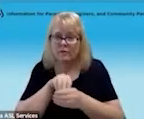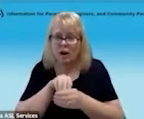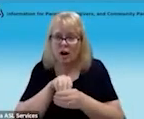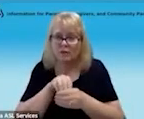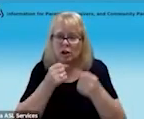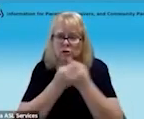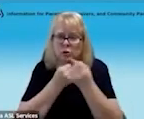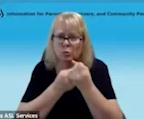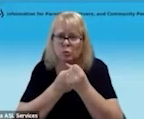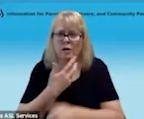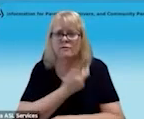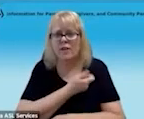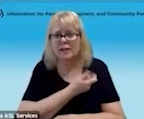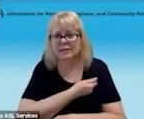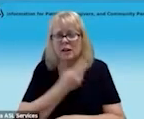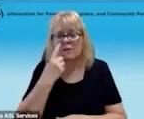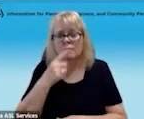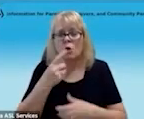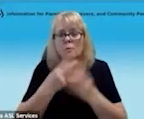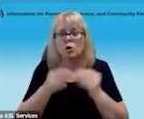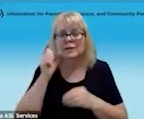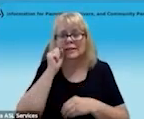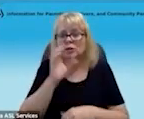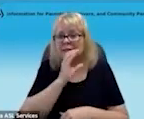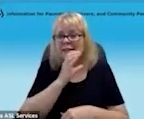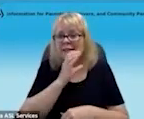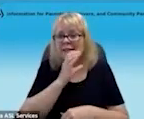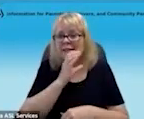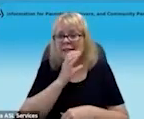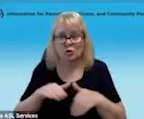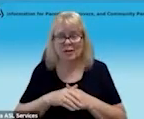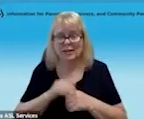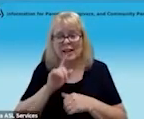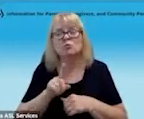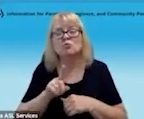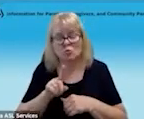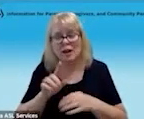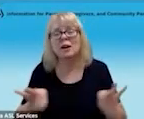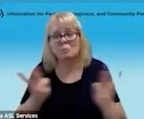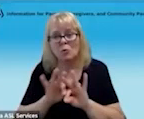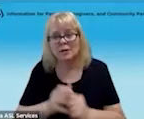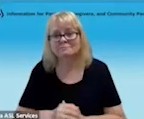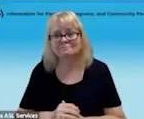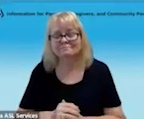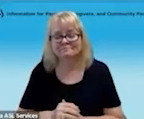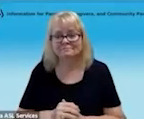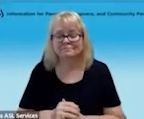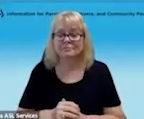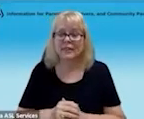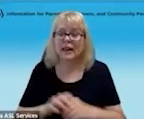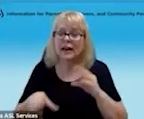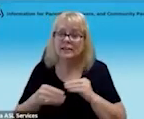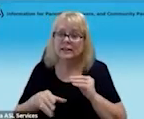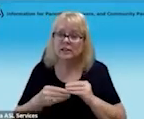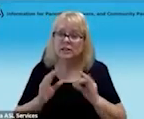And so because we had built capacity with them, this was another strategy we added to them. So the churches got involved with really stepping up